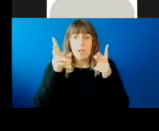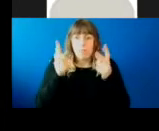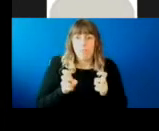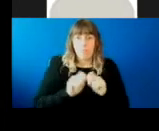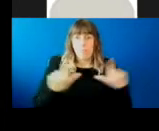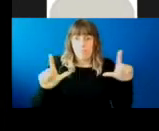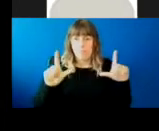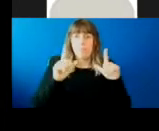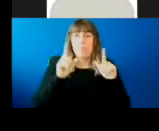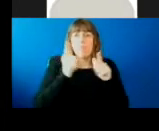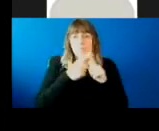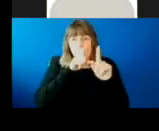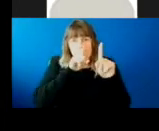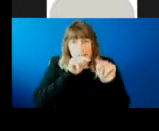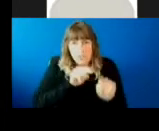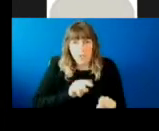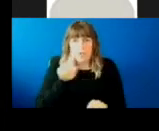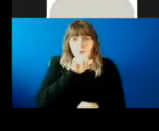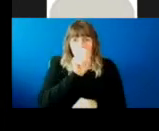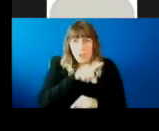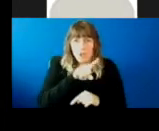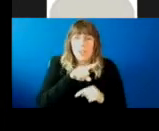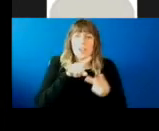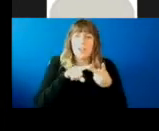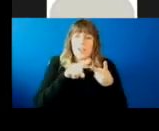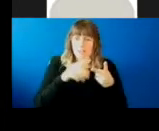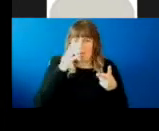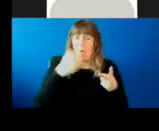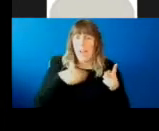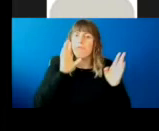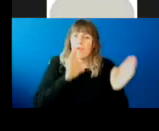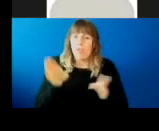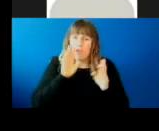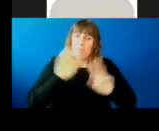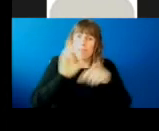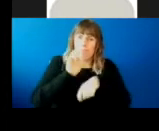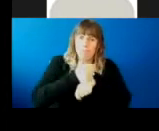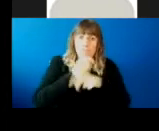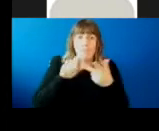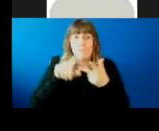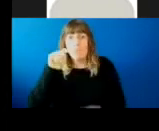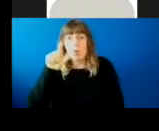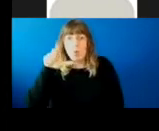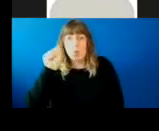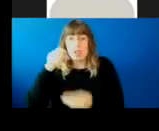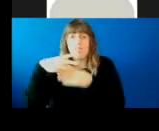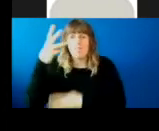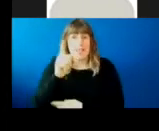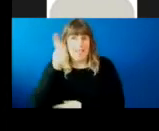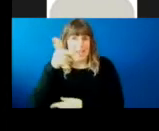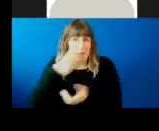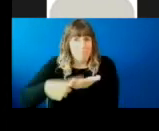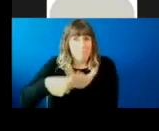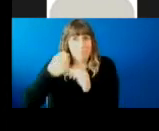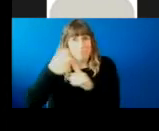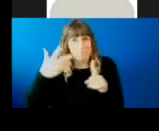questions, and you'll emerge with a social media strategy. Some of these tools, we'll get into full discussion on that